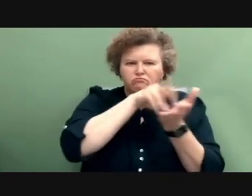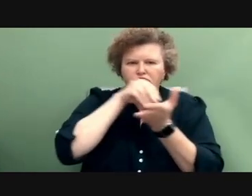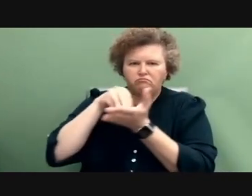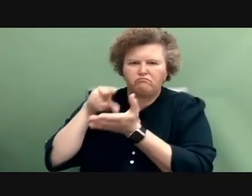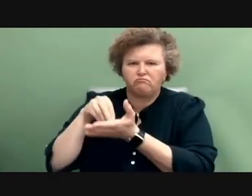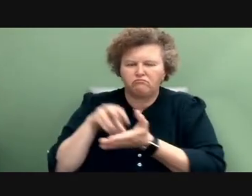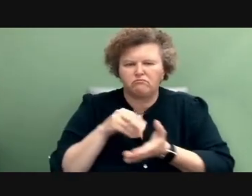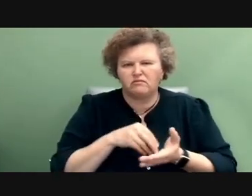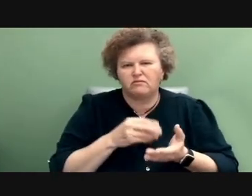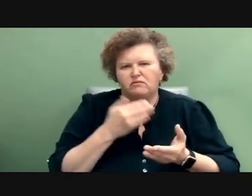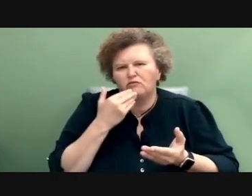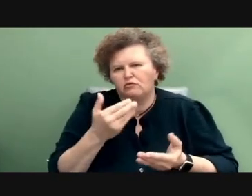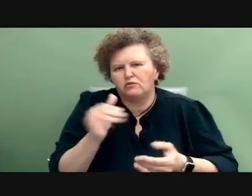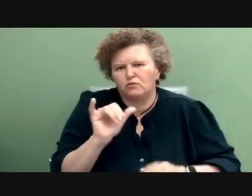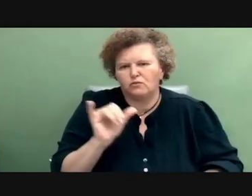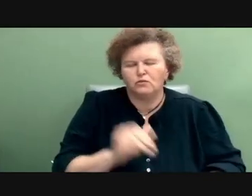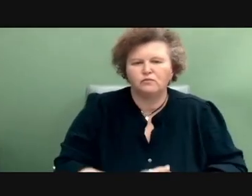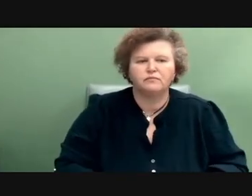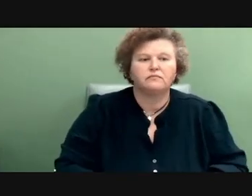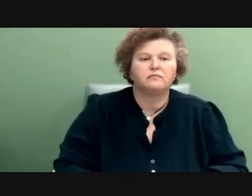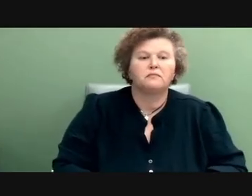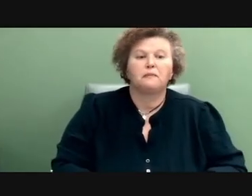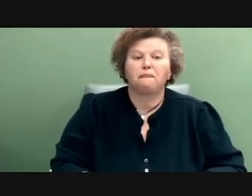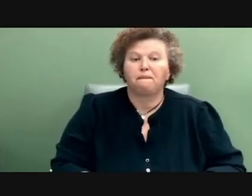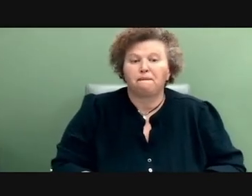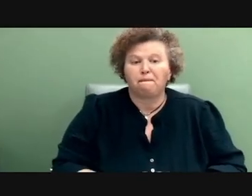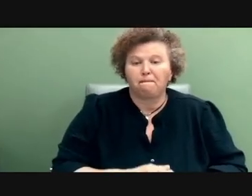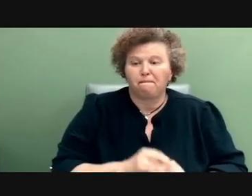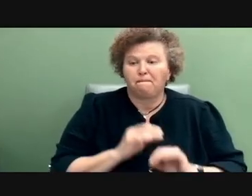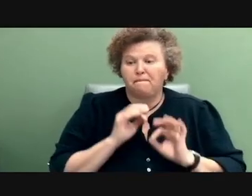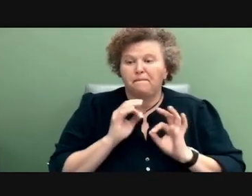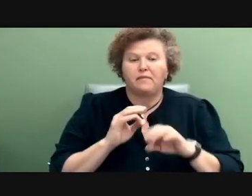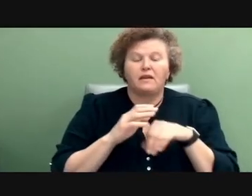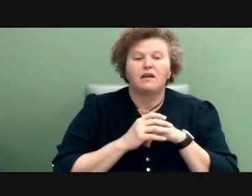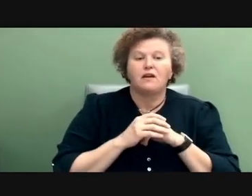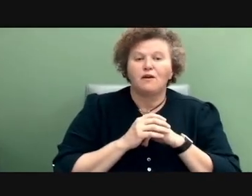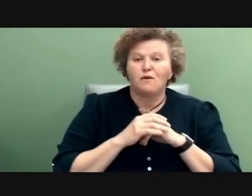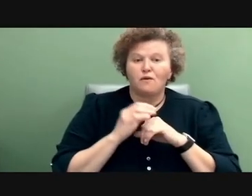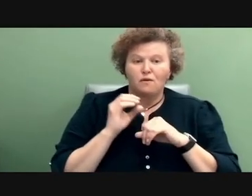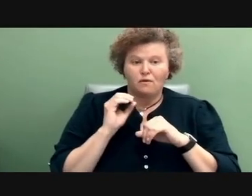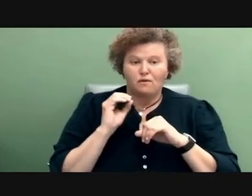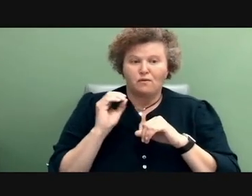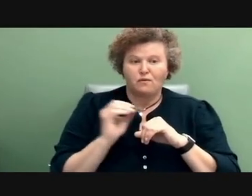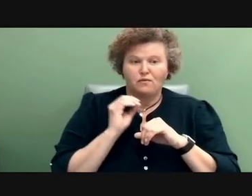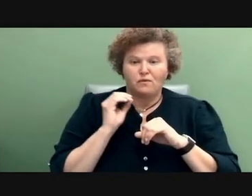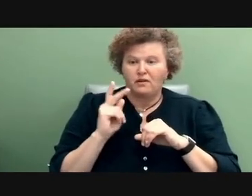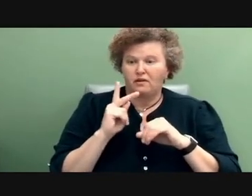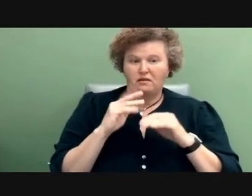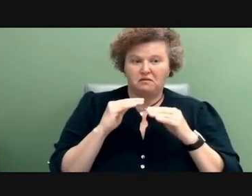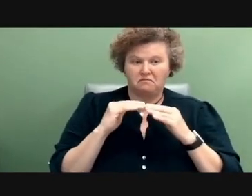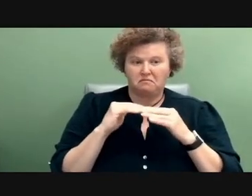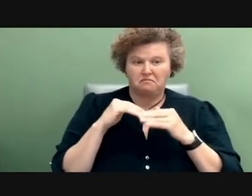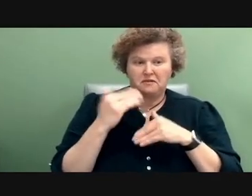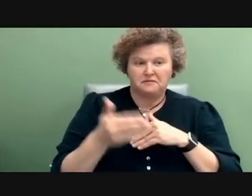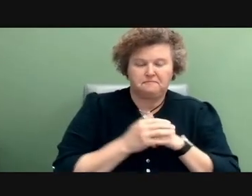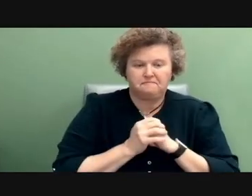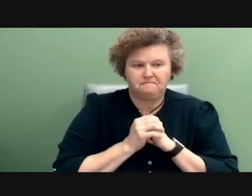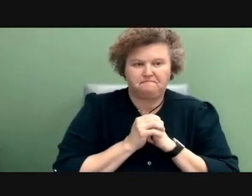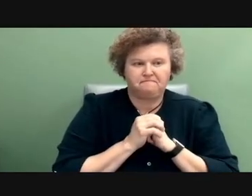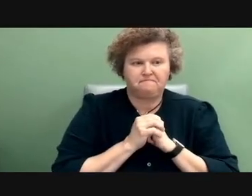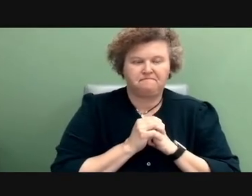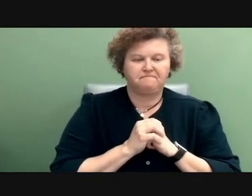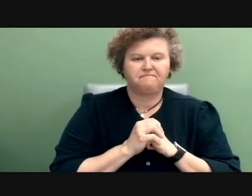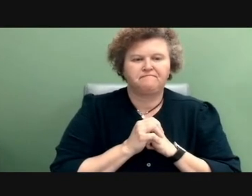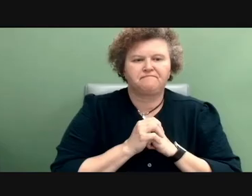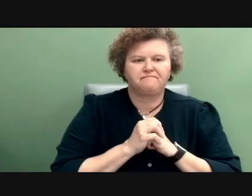So if you need to join in on a meeting to learn about that, you can definitely go through that with Amanda. All righty, we'll go on to